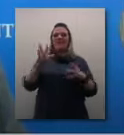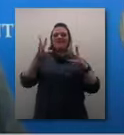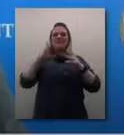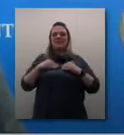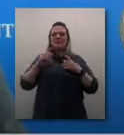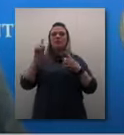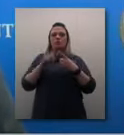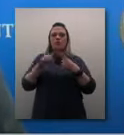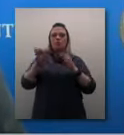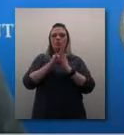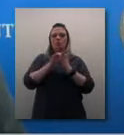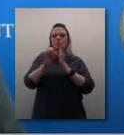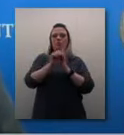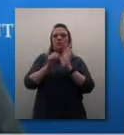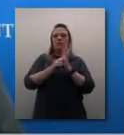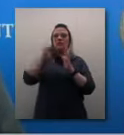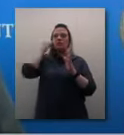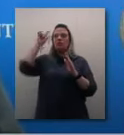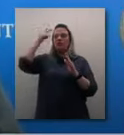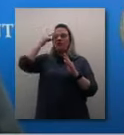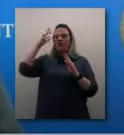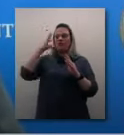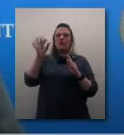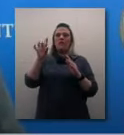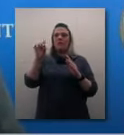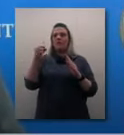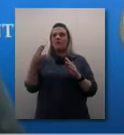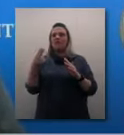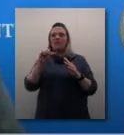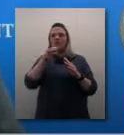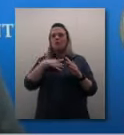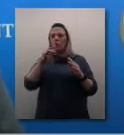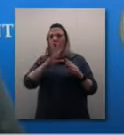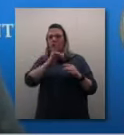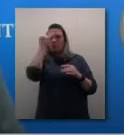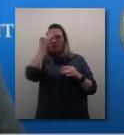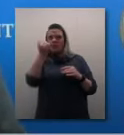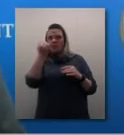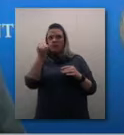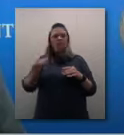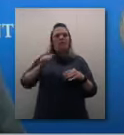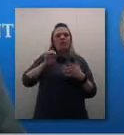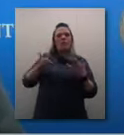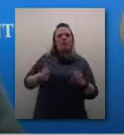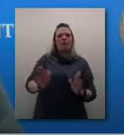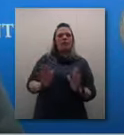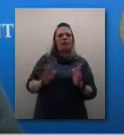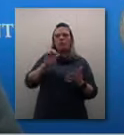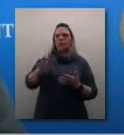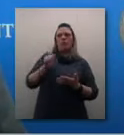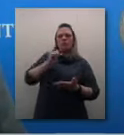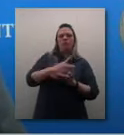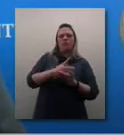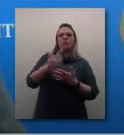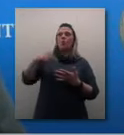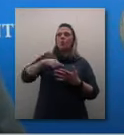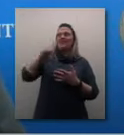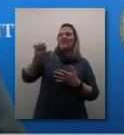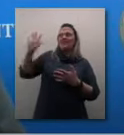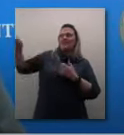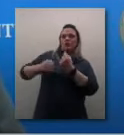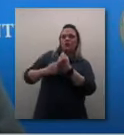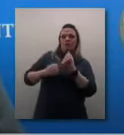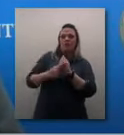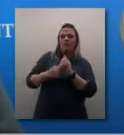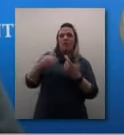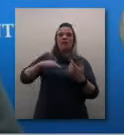So if the governor or New York State Department of Health don't like the idea that you have, they're not going to allow you to do it. So we need to have their support, and we also need them